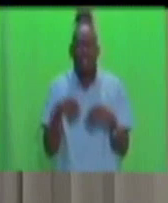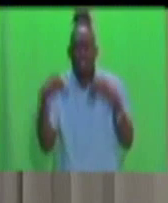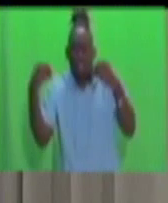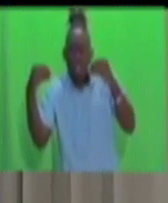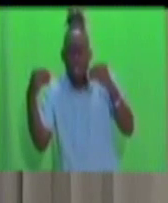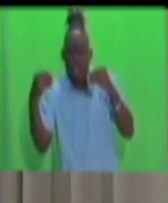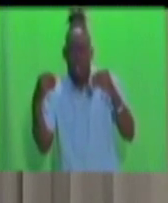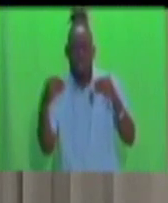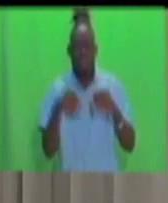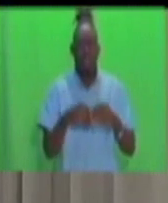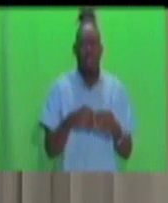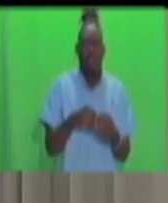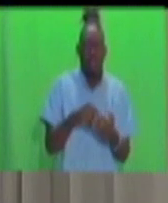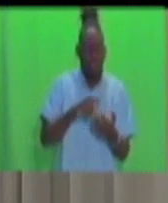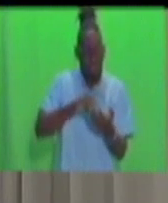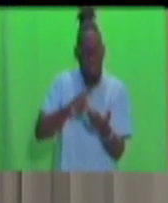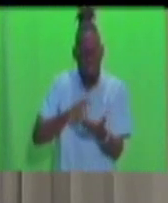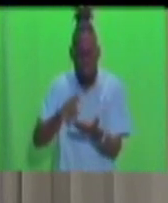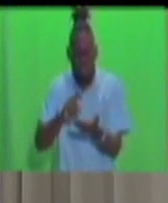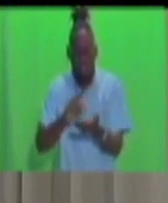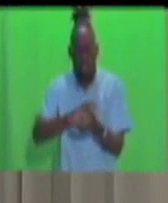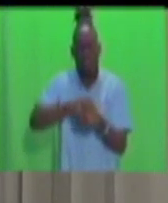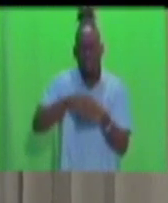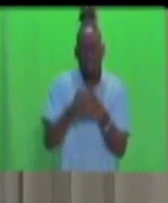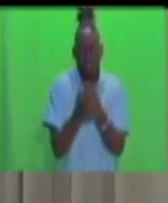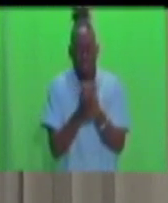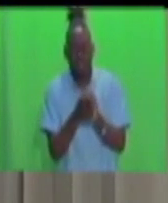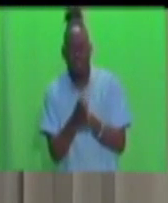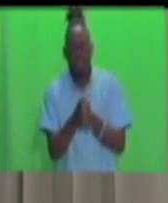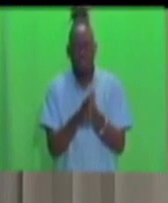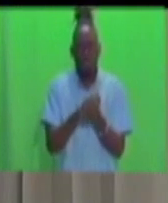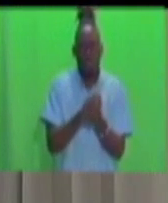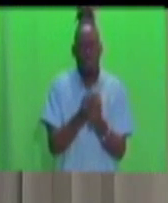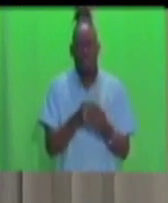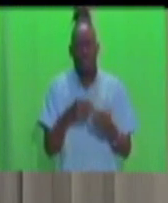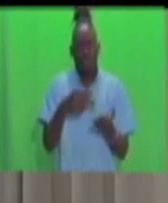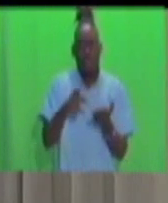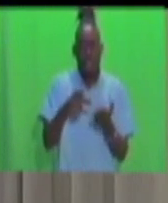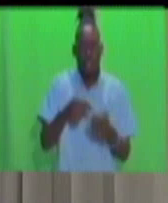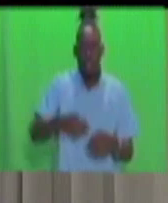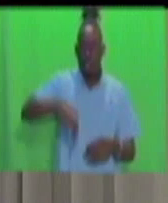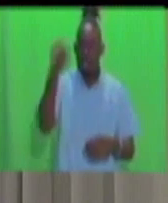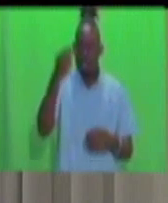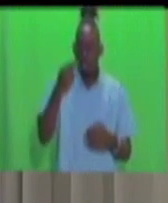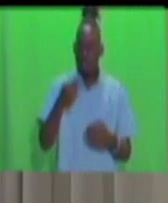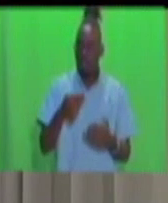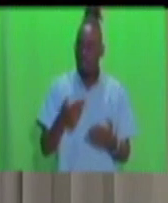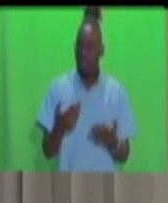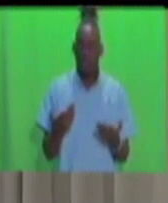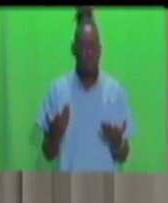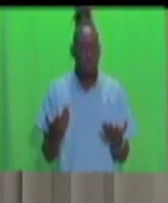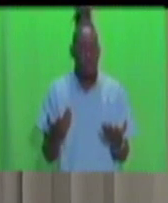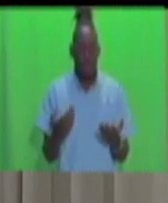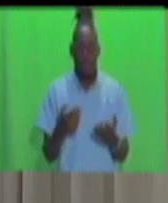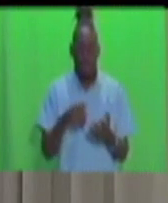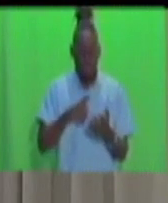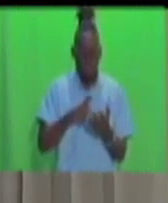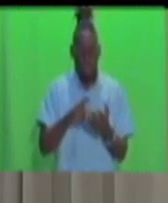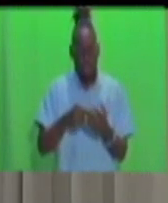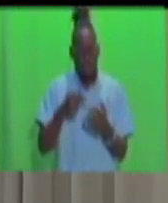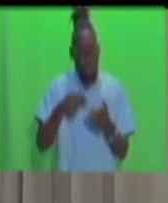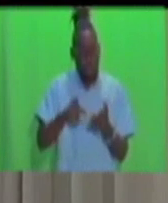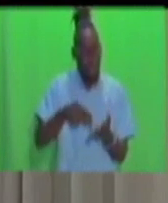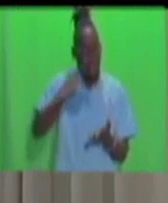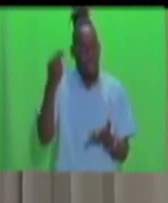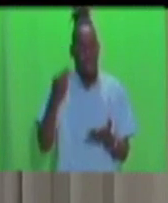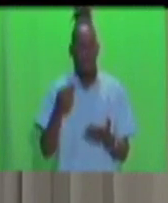drivers have taken this decision. At the end of the day, it's up to the travelling public. We're really trying to get you. Please stay at home,